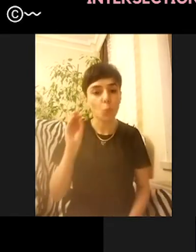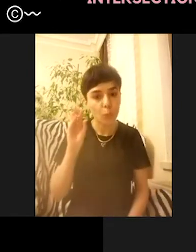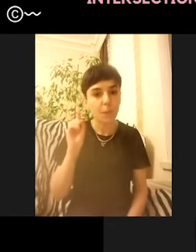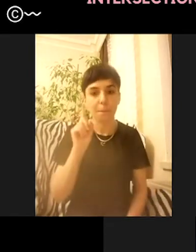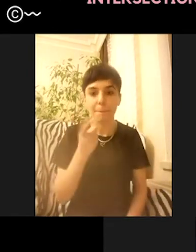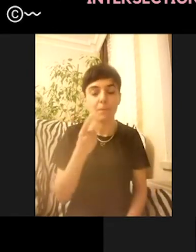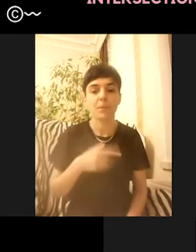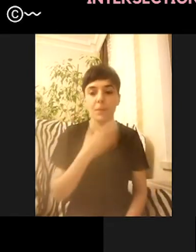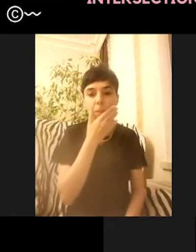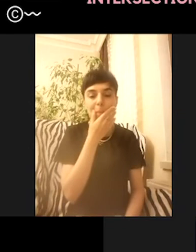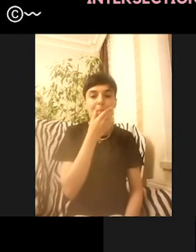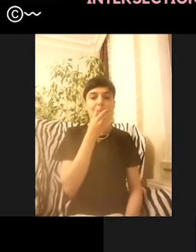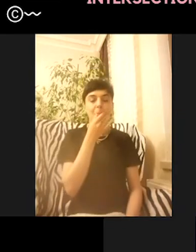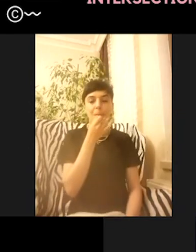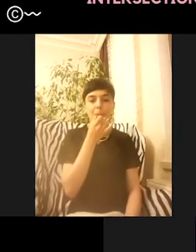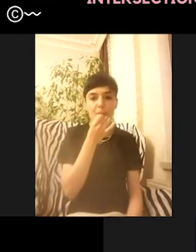our